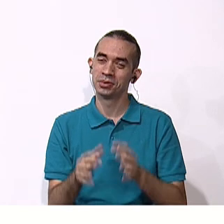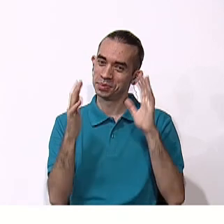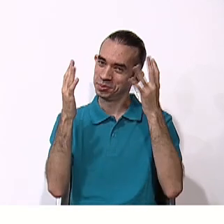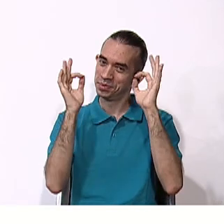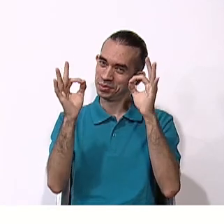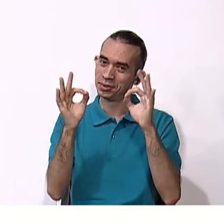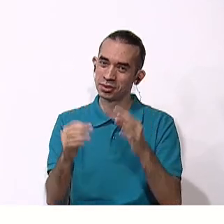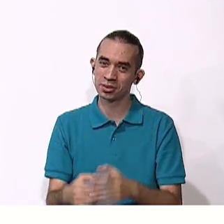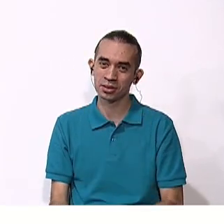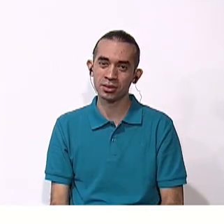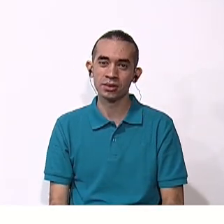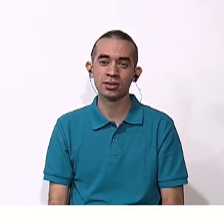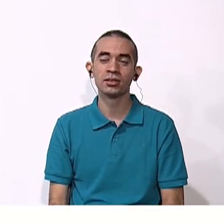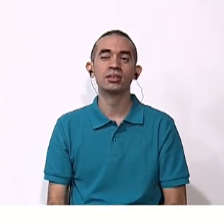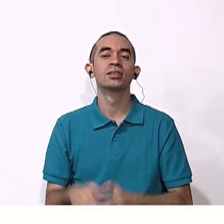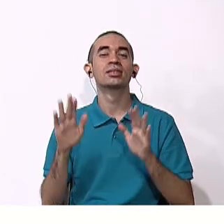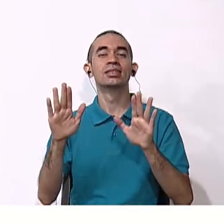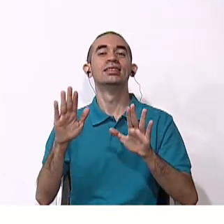very good.